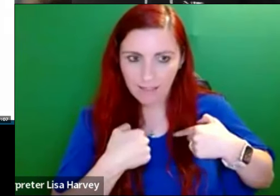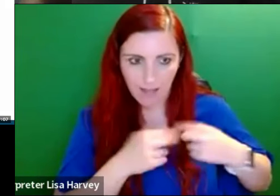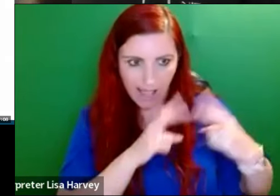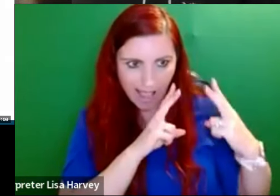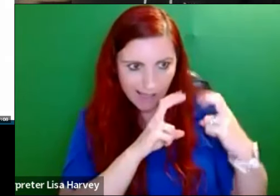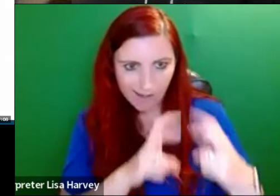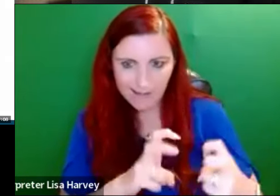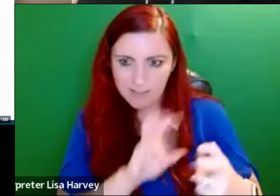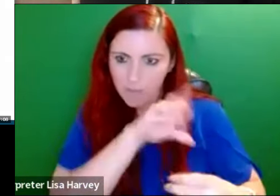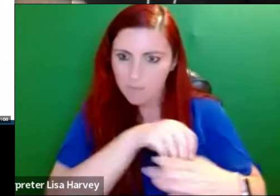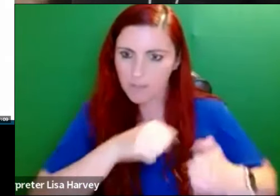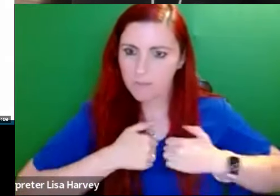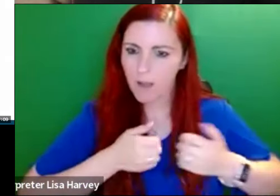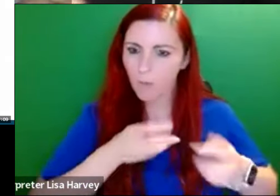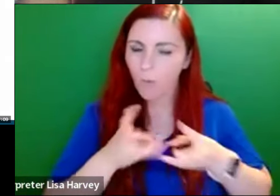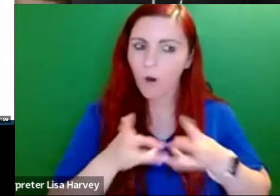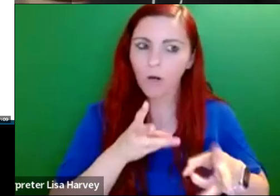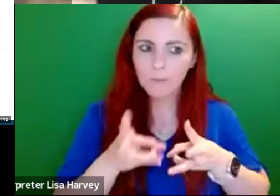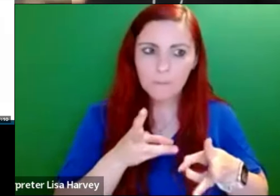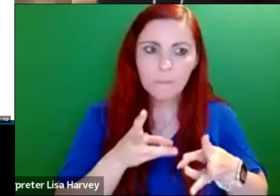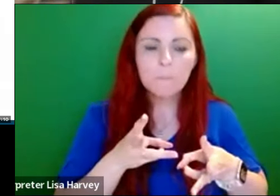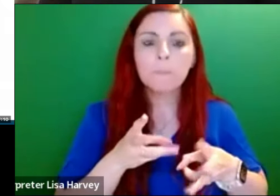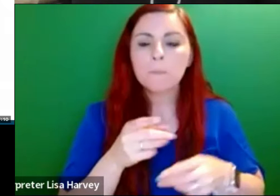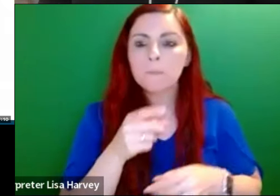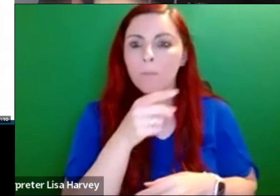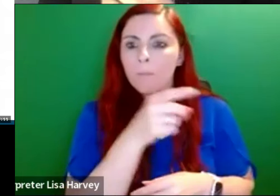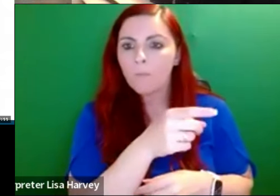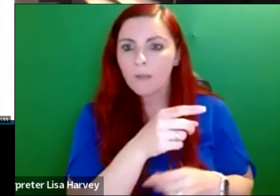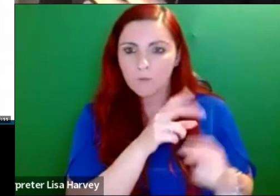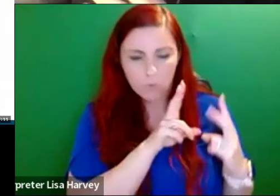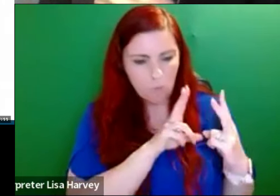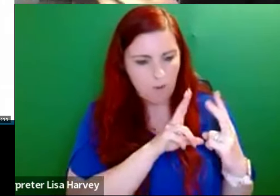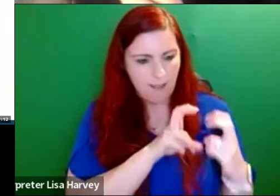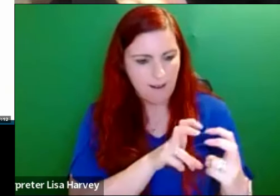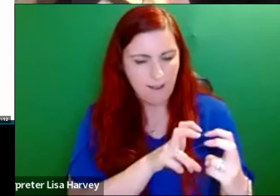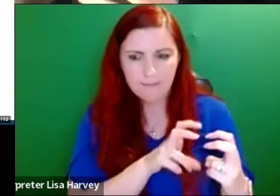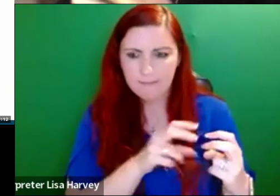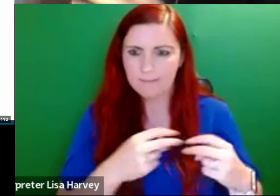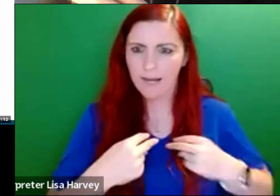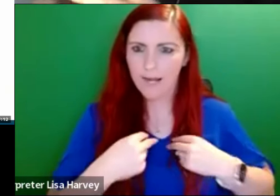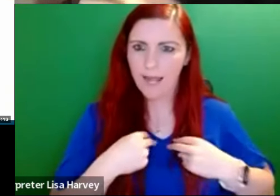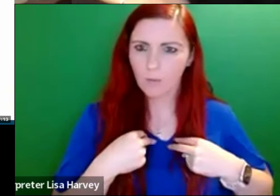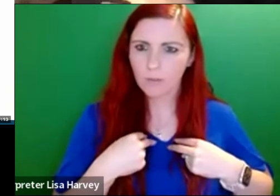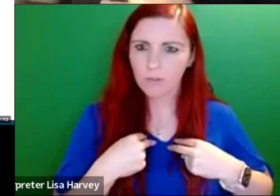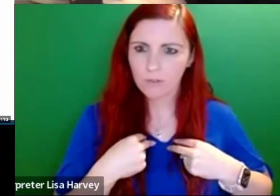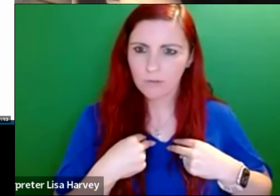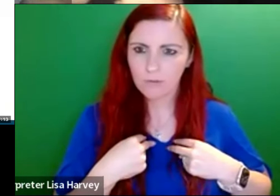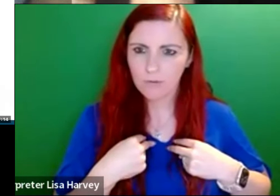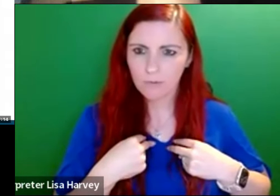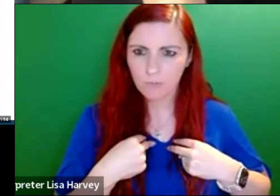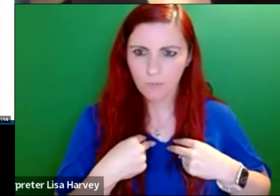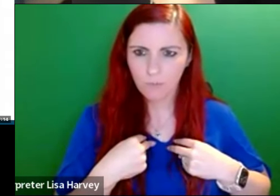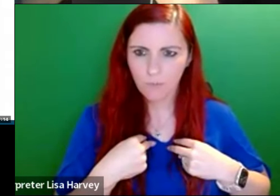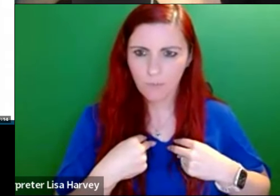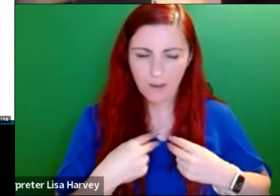work. And it's difficult, I think, to analyze a language with certain aspects of a language